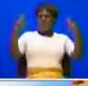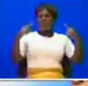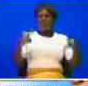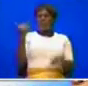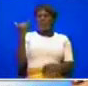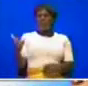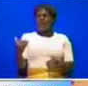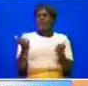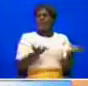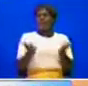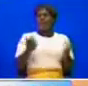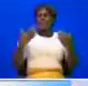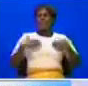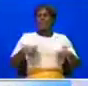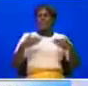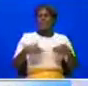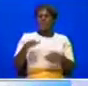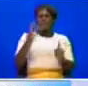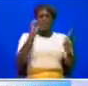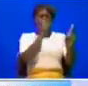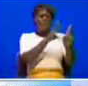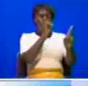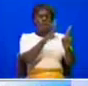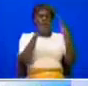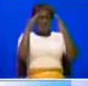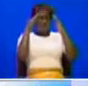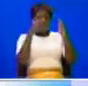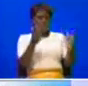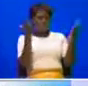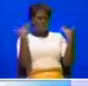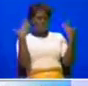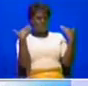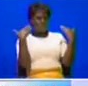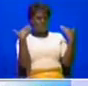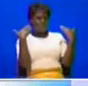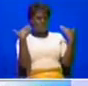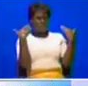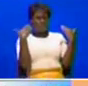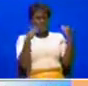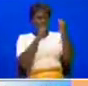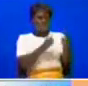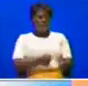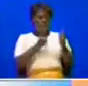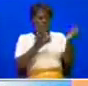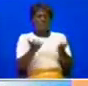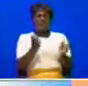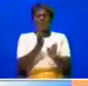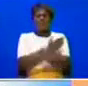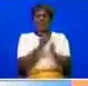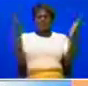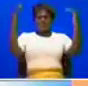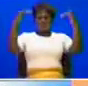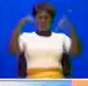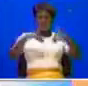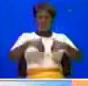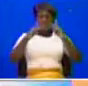young entrepreneurs acting as their mentors. The focus in Meru Summit was on agribusiness. Now, before the summit, a pre-screening